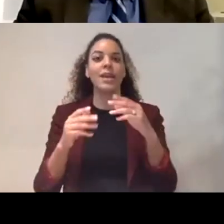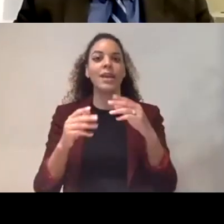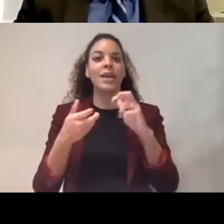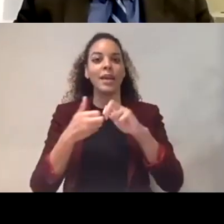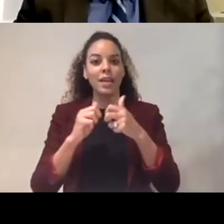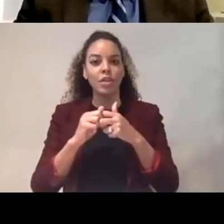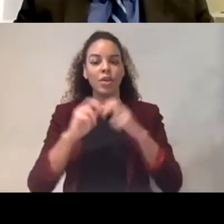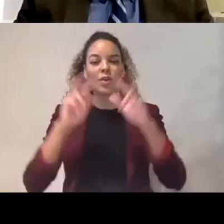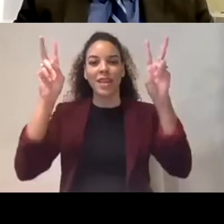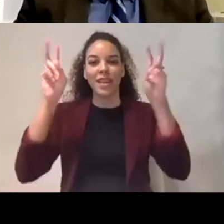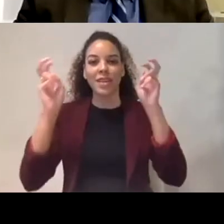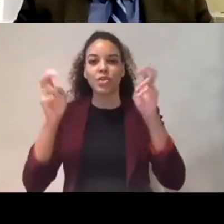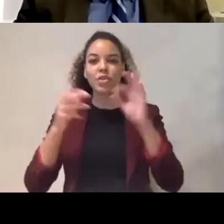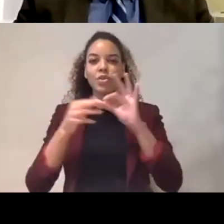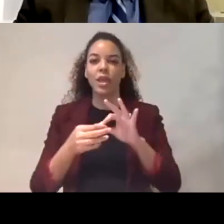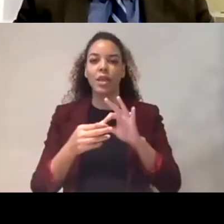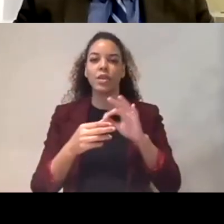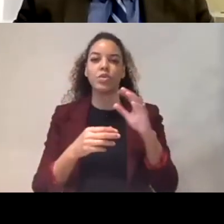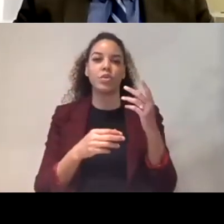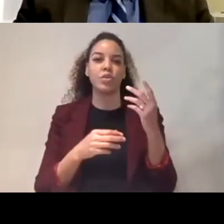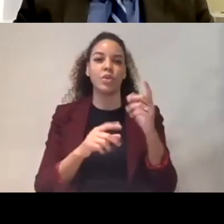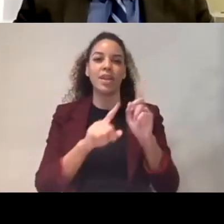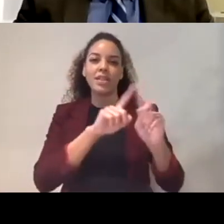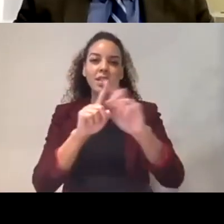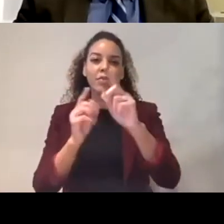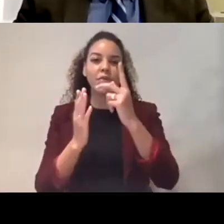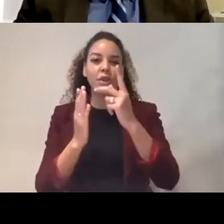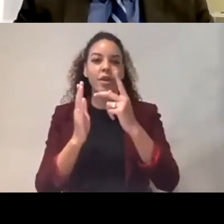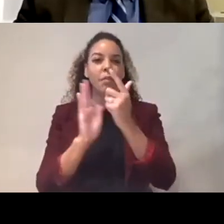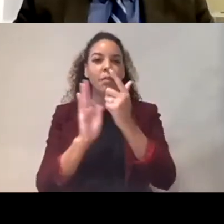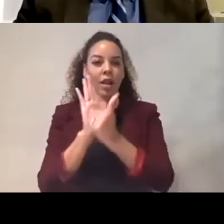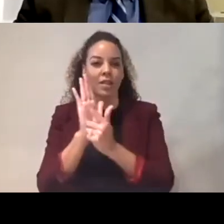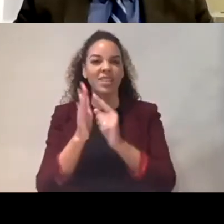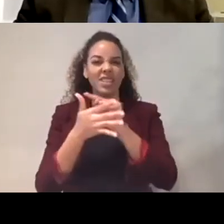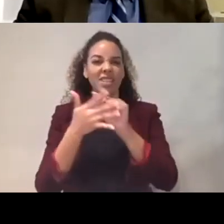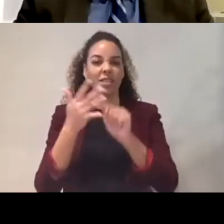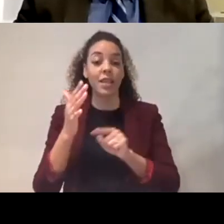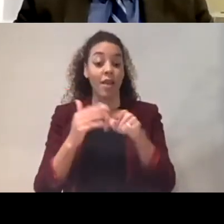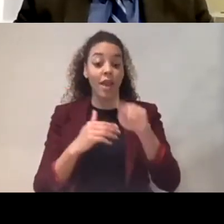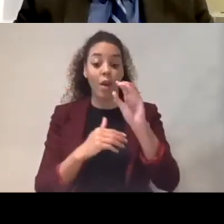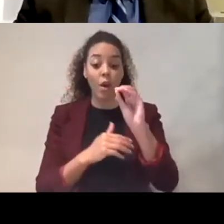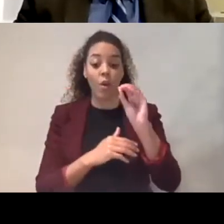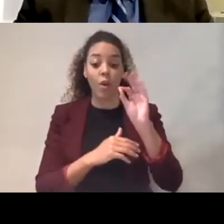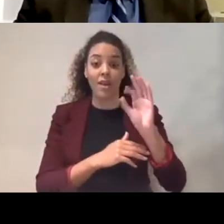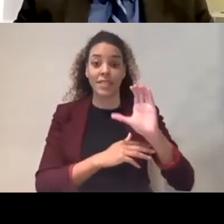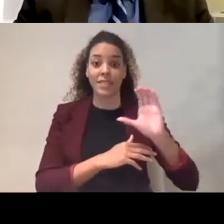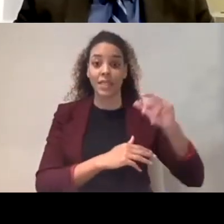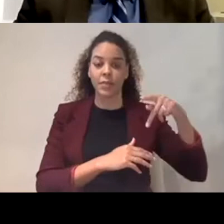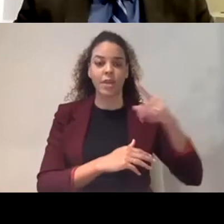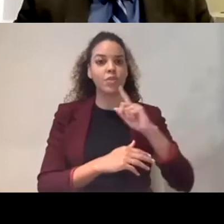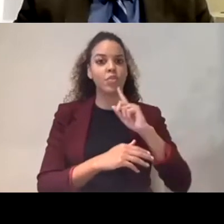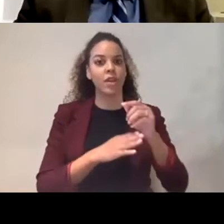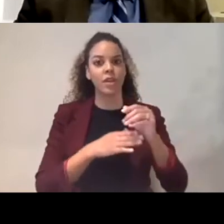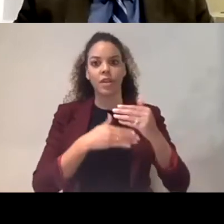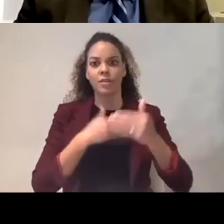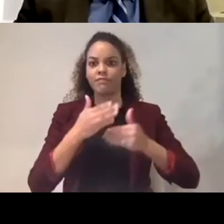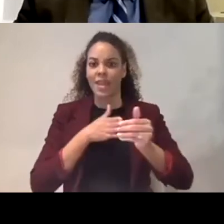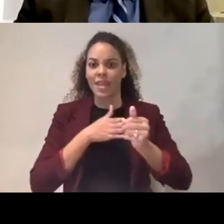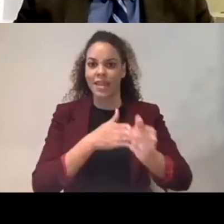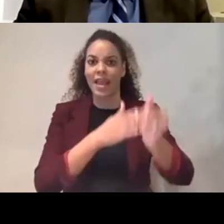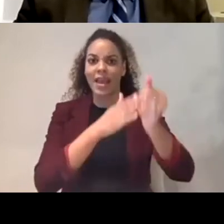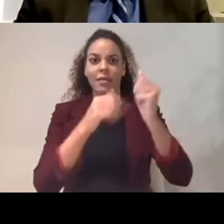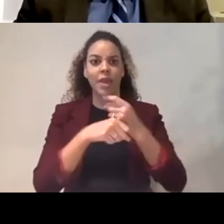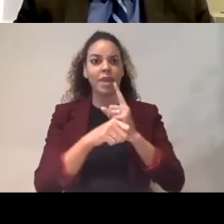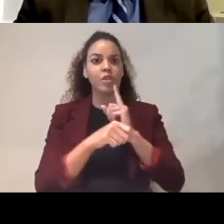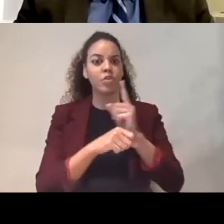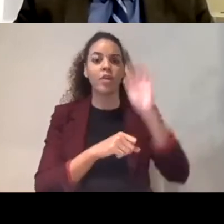of 1973. And OFCCP has really been a thought leader in helping drive through compliance federal contractors to